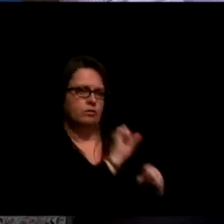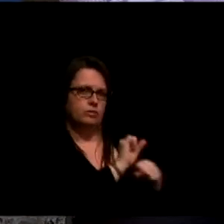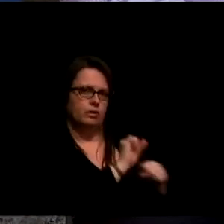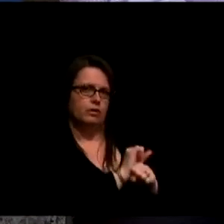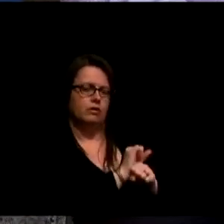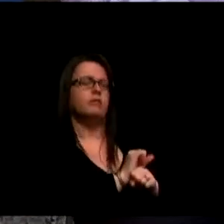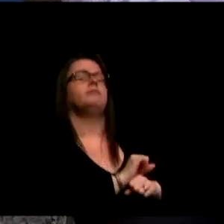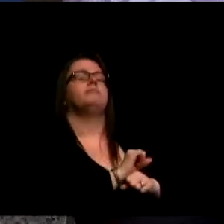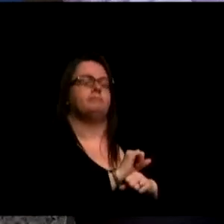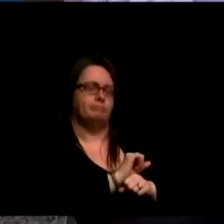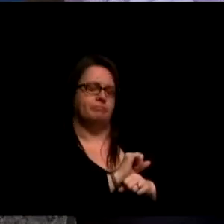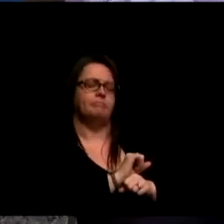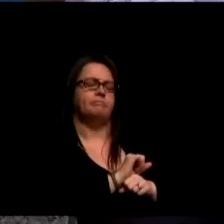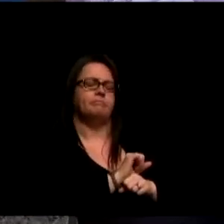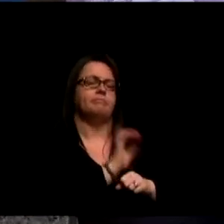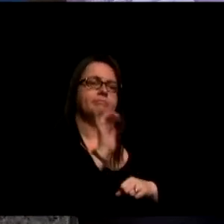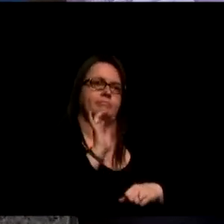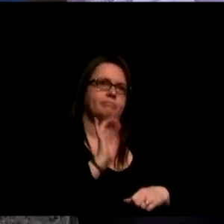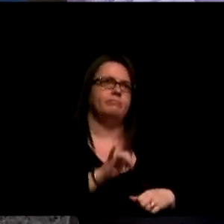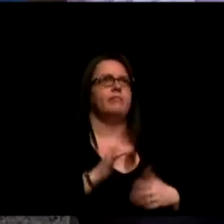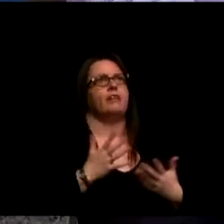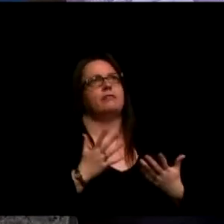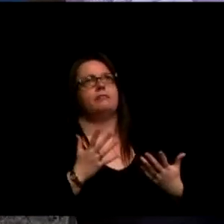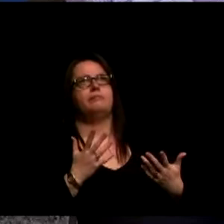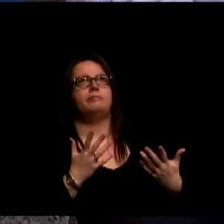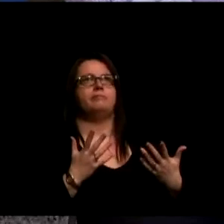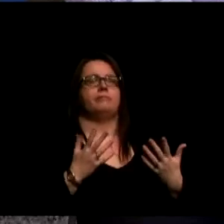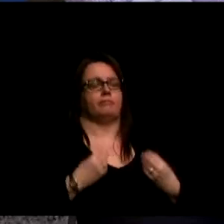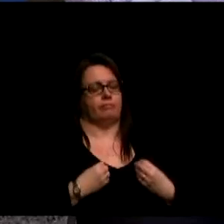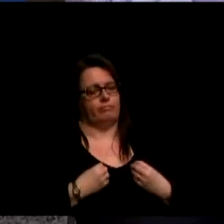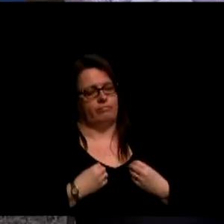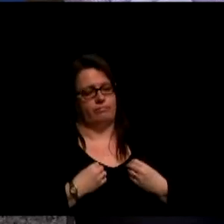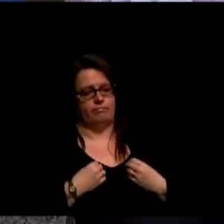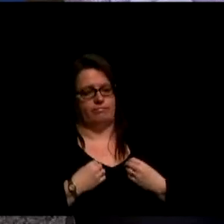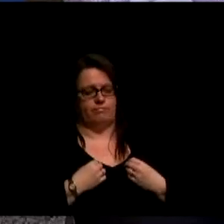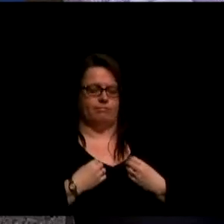that kind of gives you